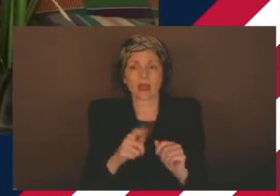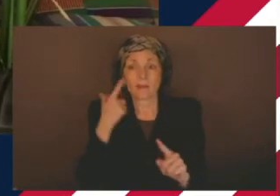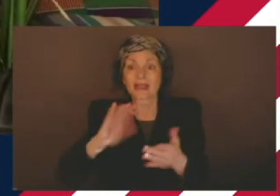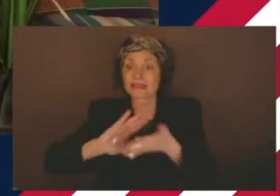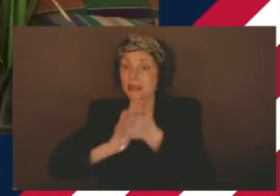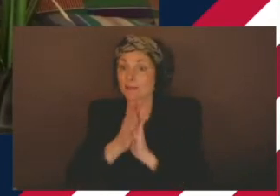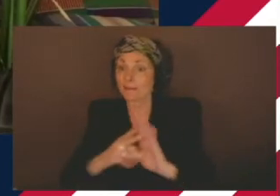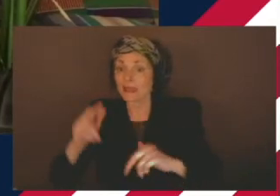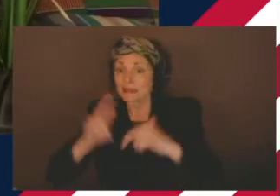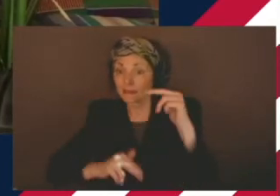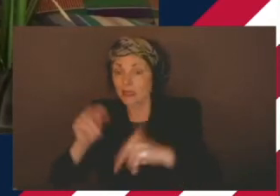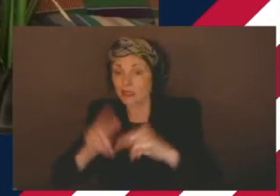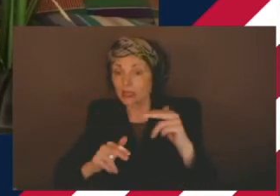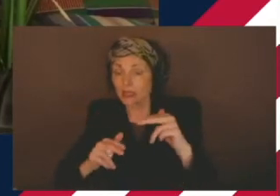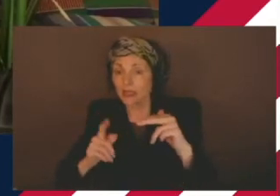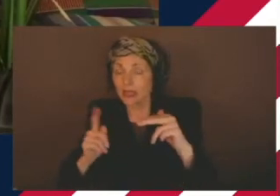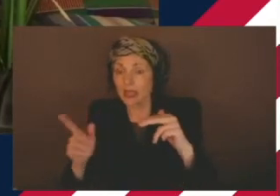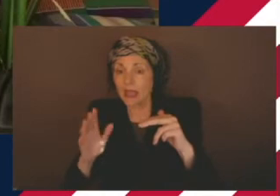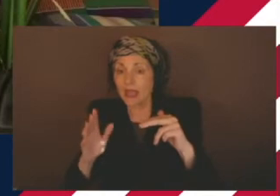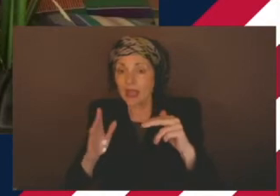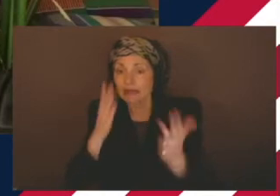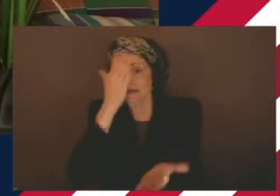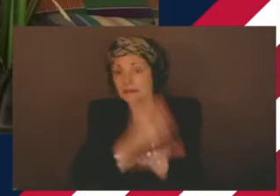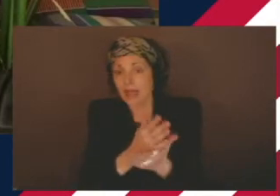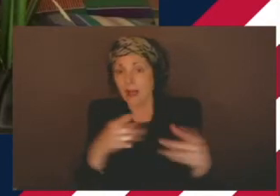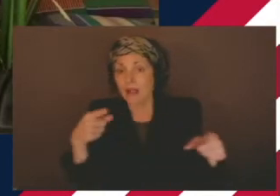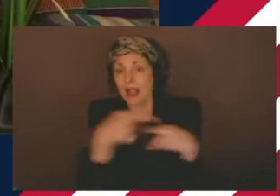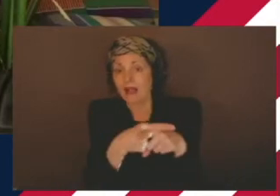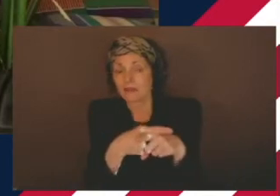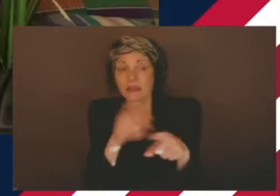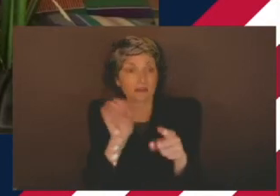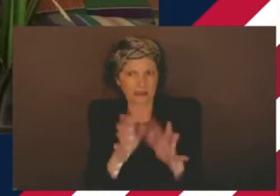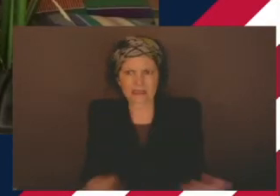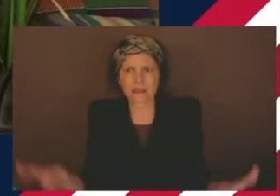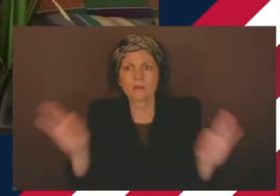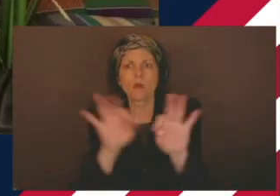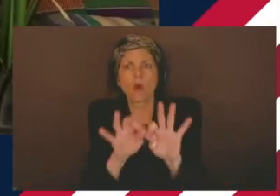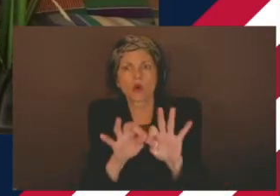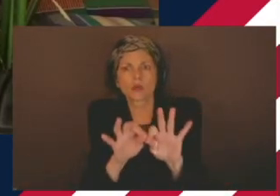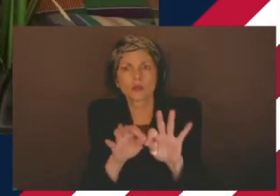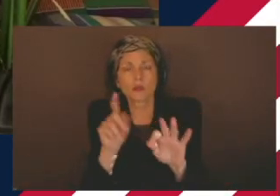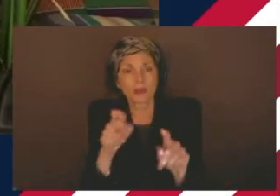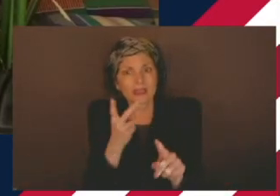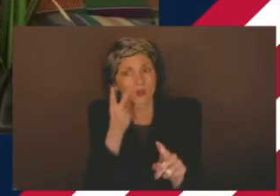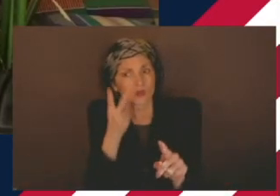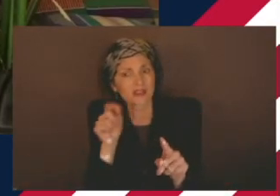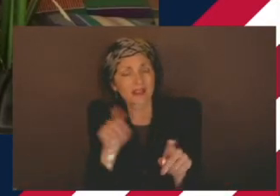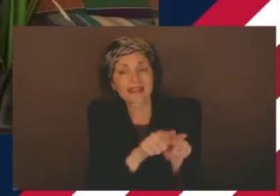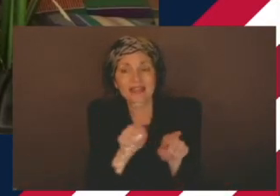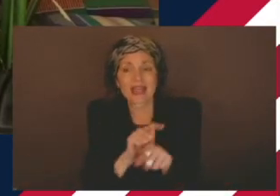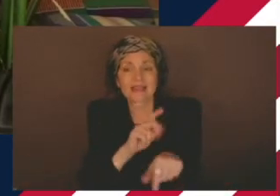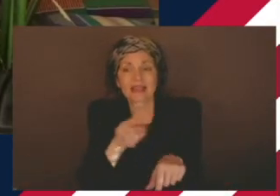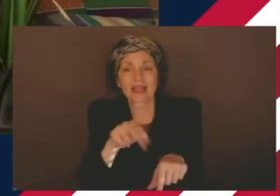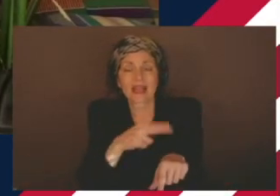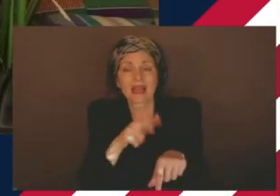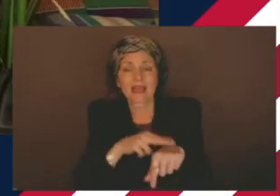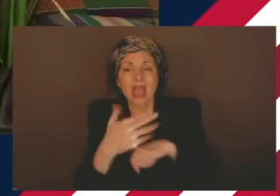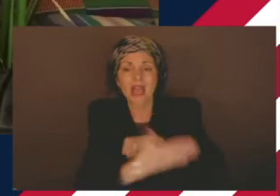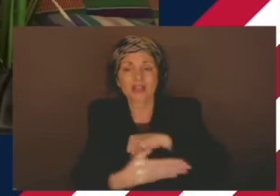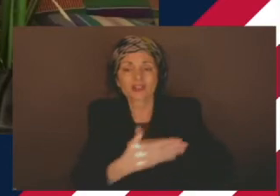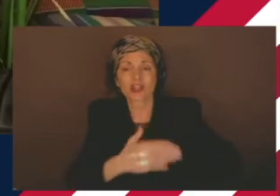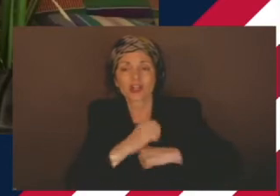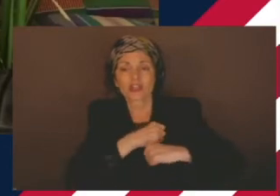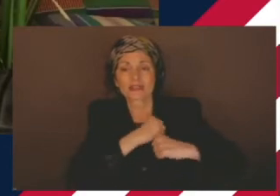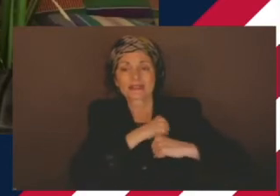preventing conflicts is so important. And we should see this also as a national security issue. And so what would you propose, and